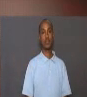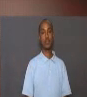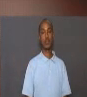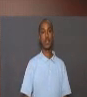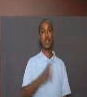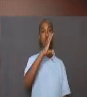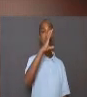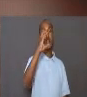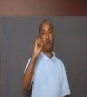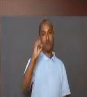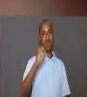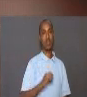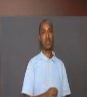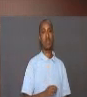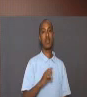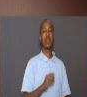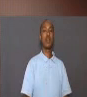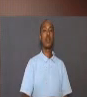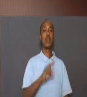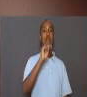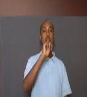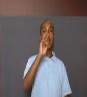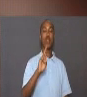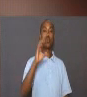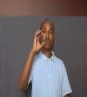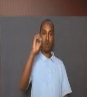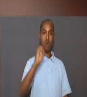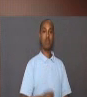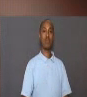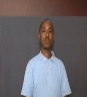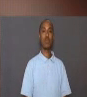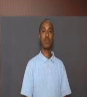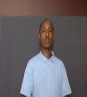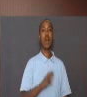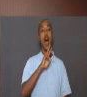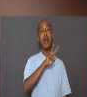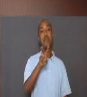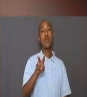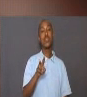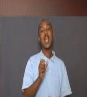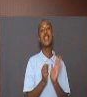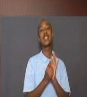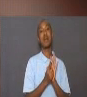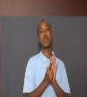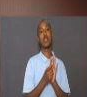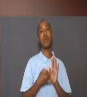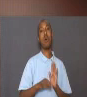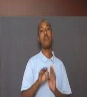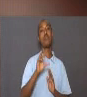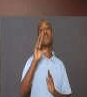Carbon monoxide and dinitrogen monoxide are both examples